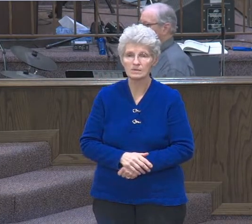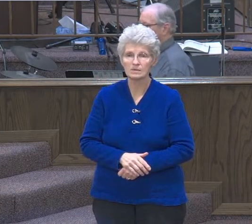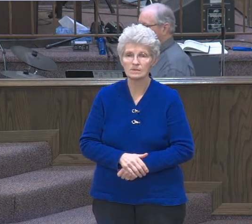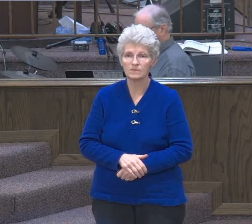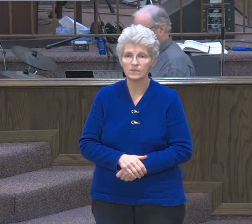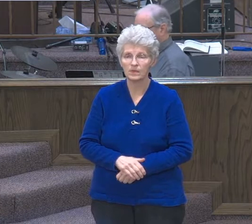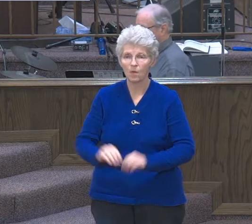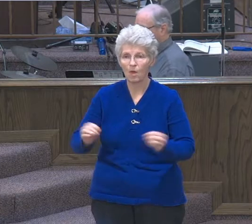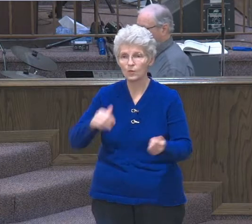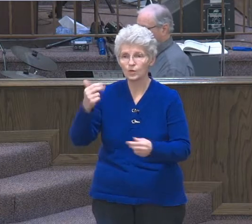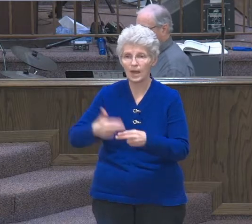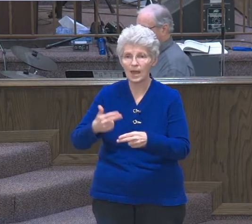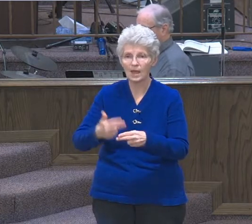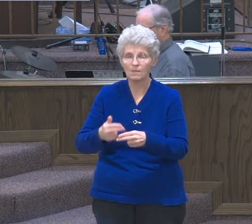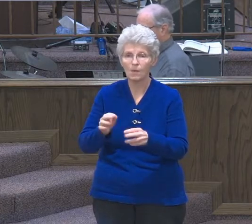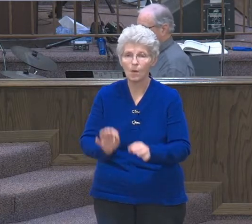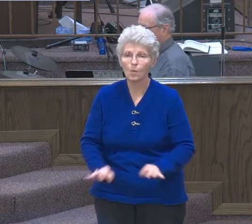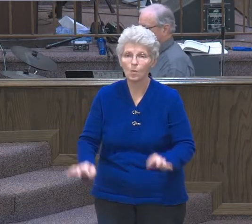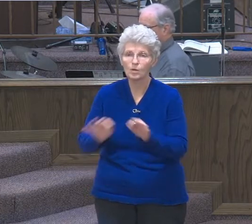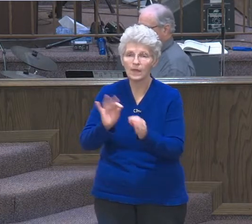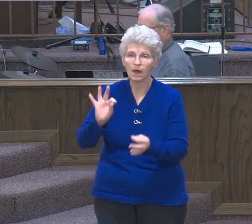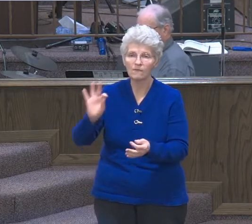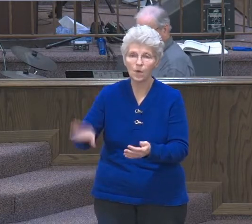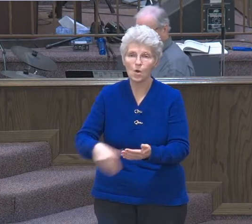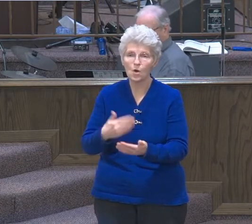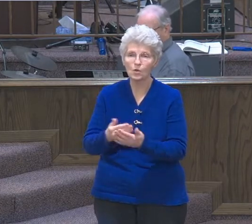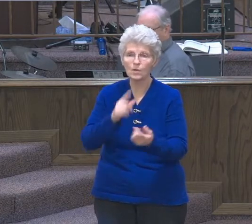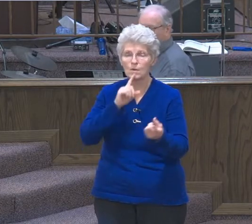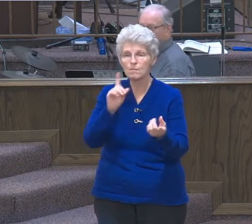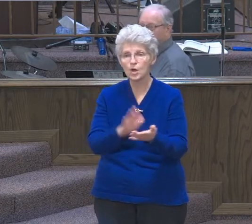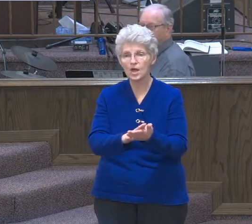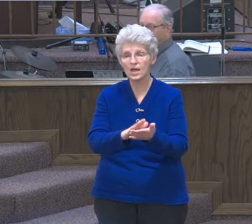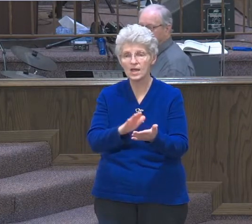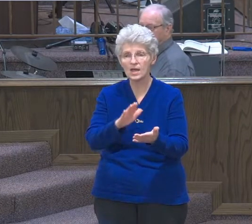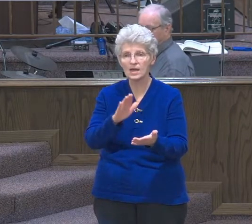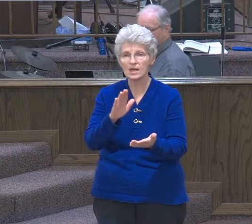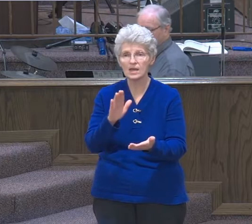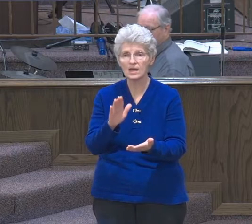God. No other name worthy of all our